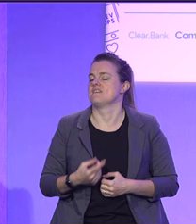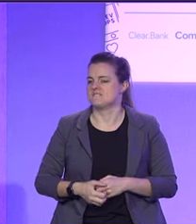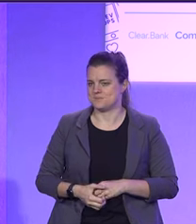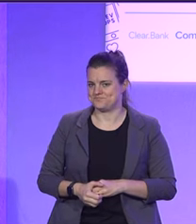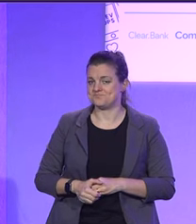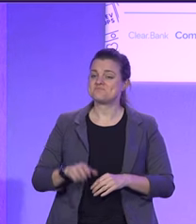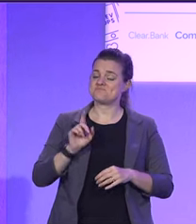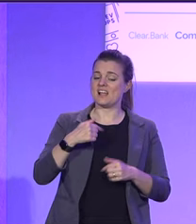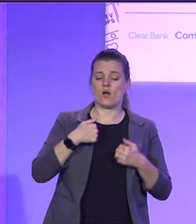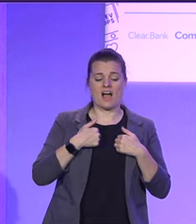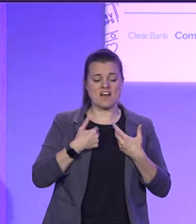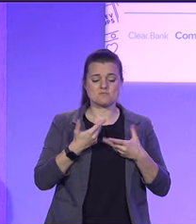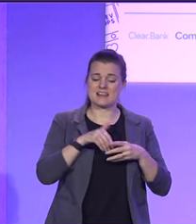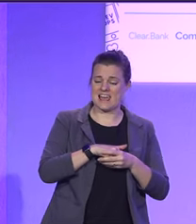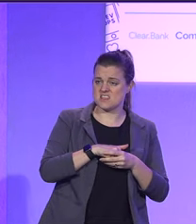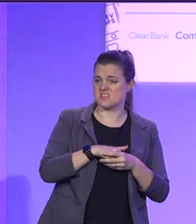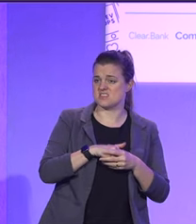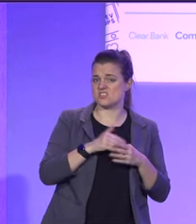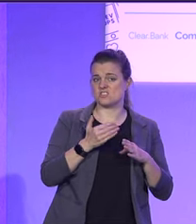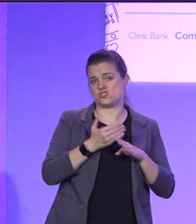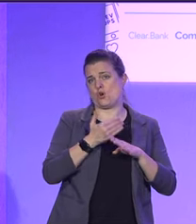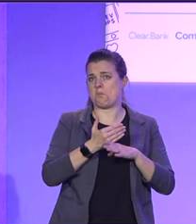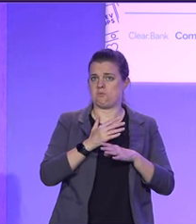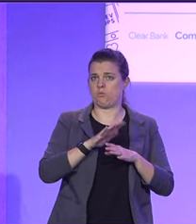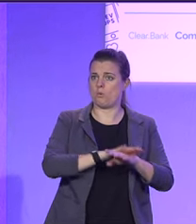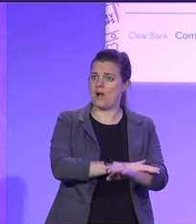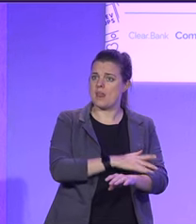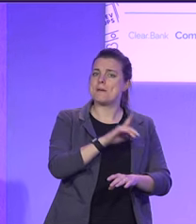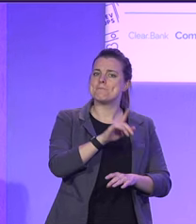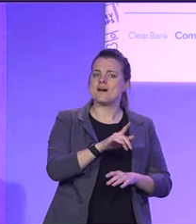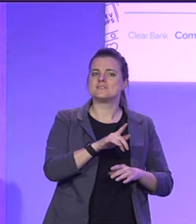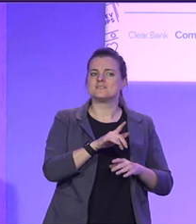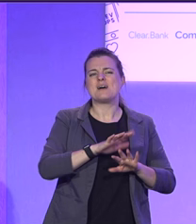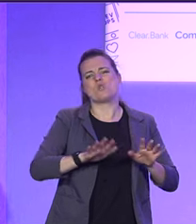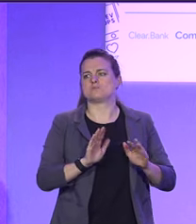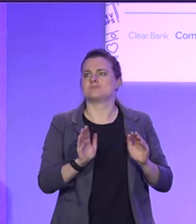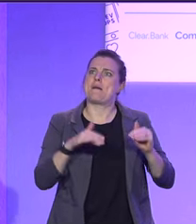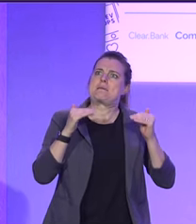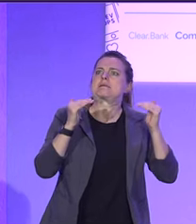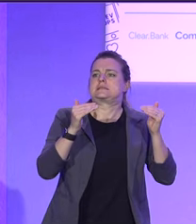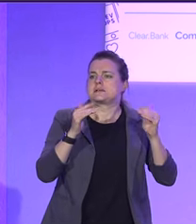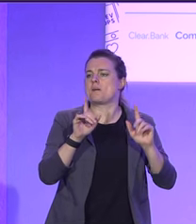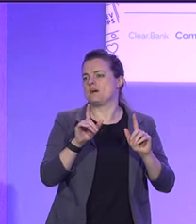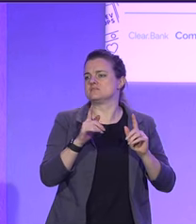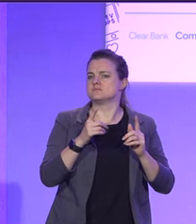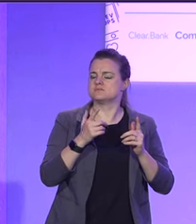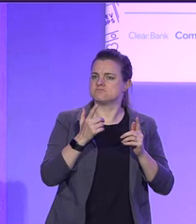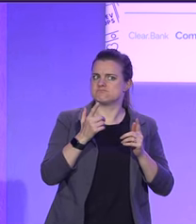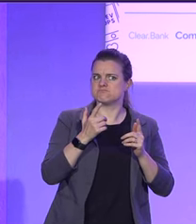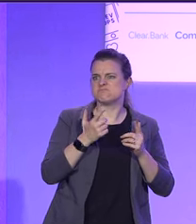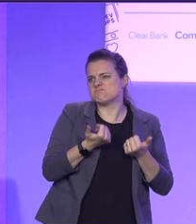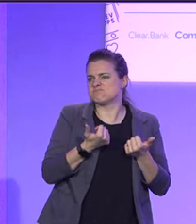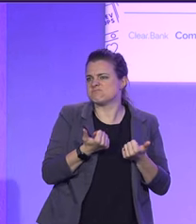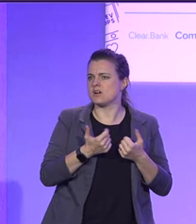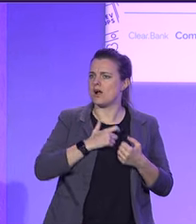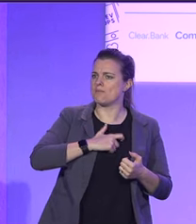pretty cool, but I'm not amazing. But it's because of the relationships I've made within the community that I can have these frank conversations, I can talk about